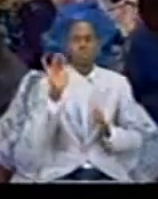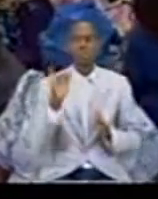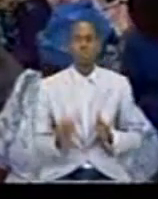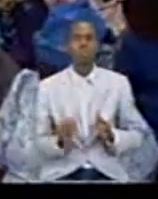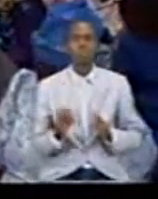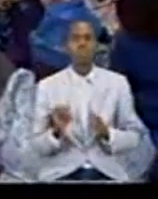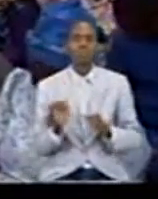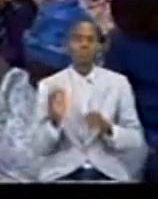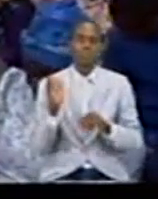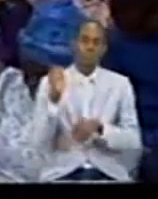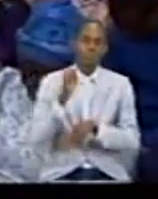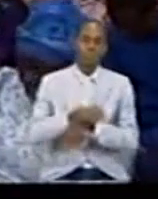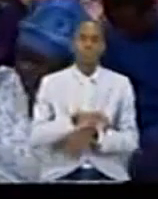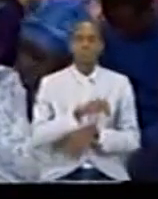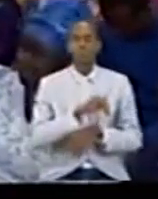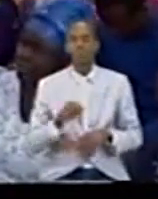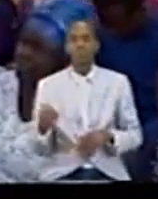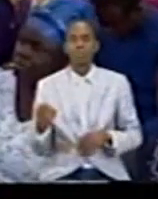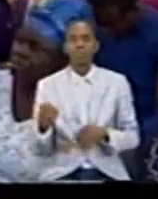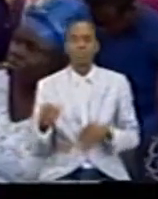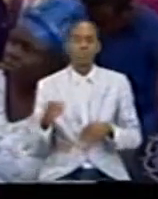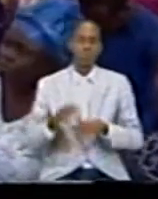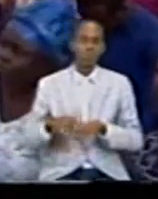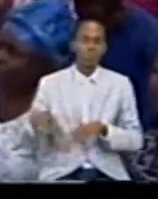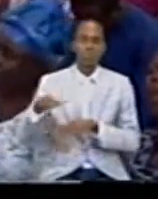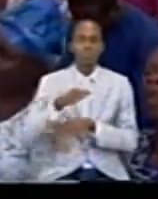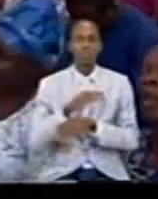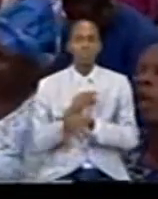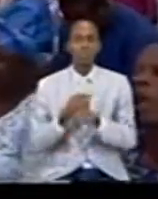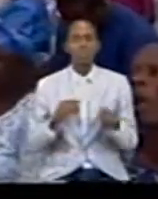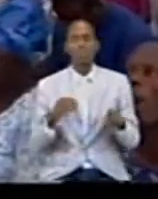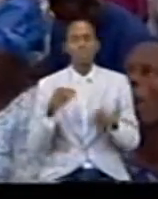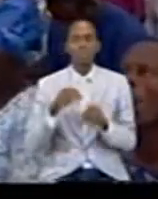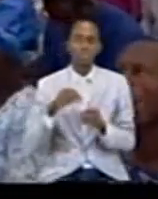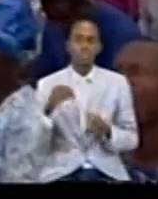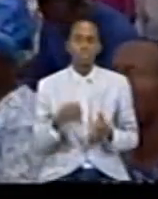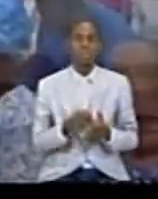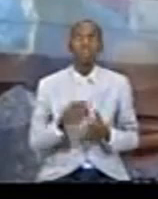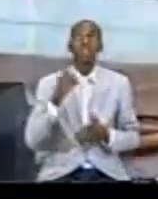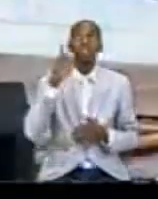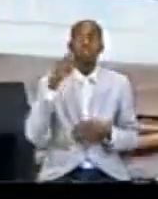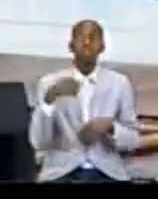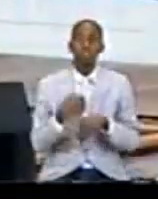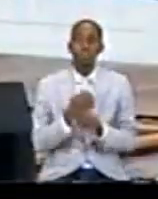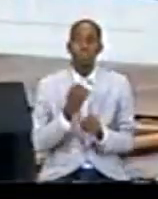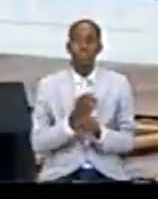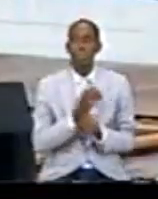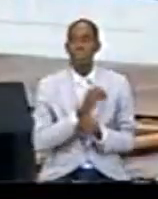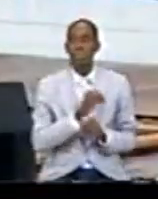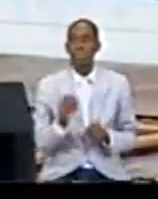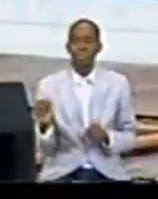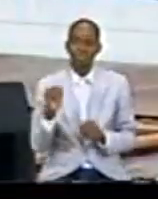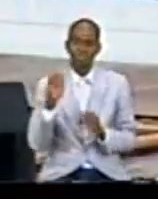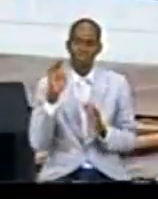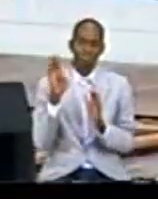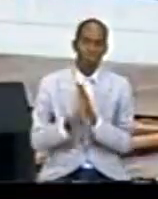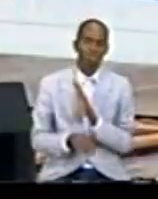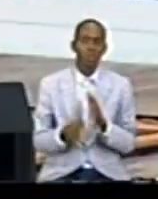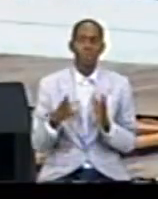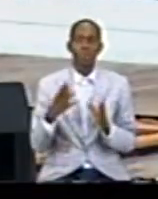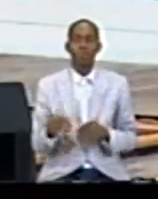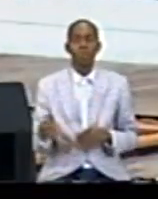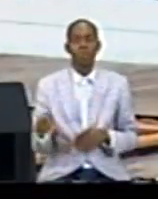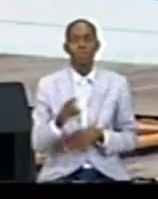triumphing over them in it. He made a show of them